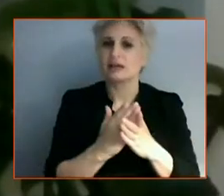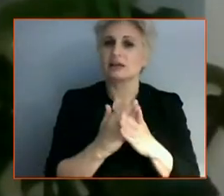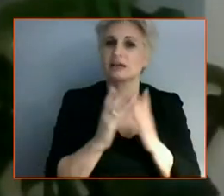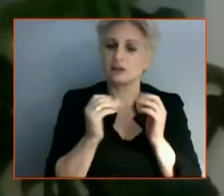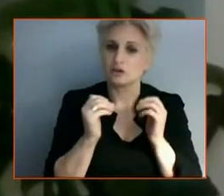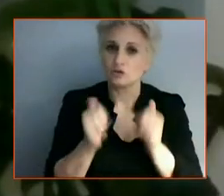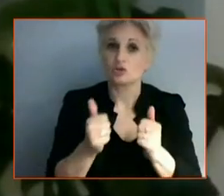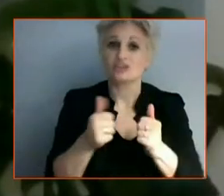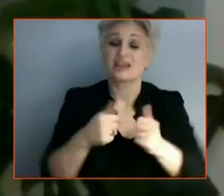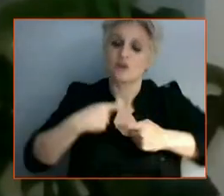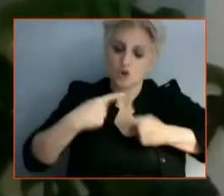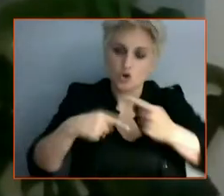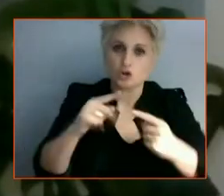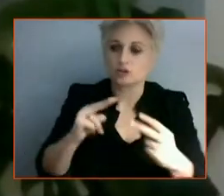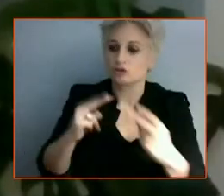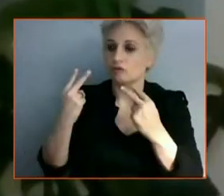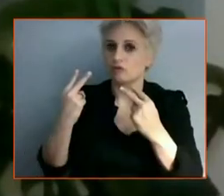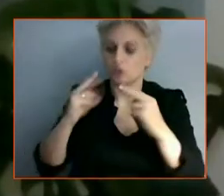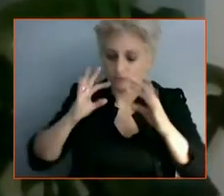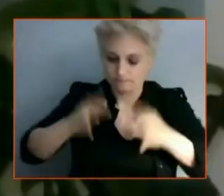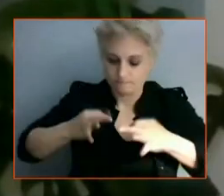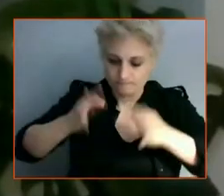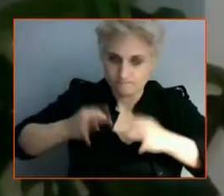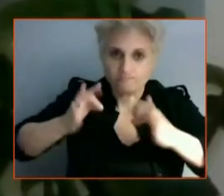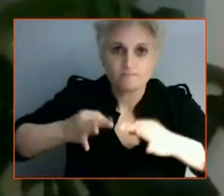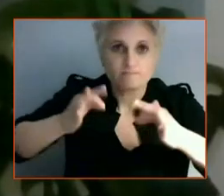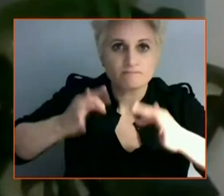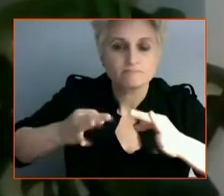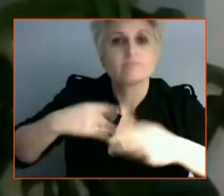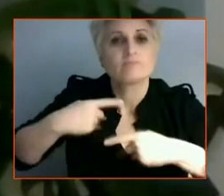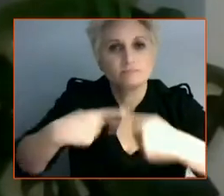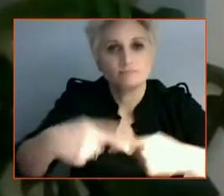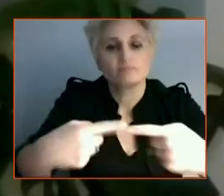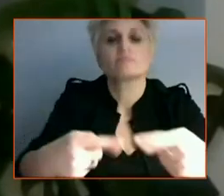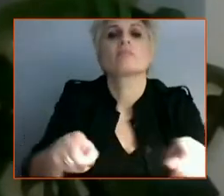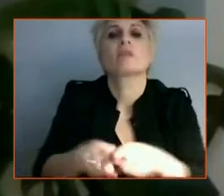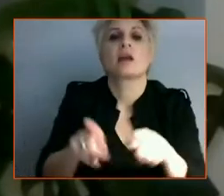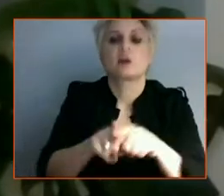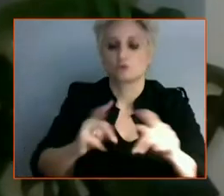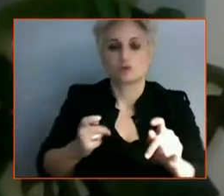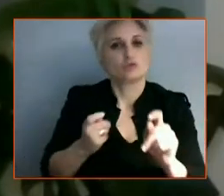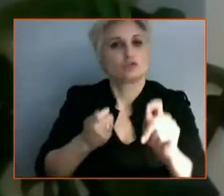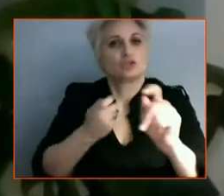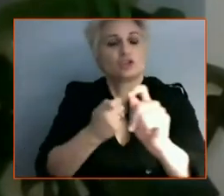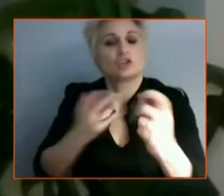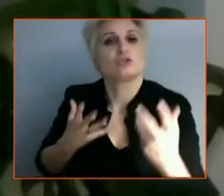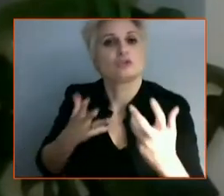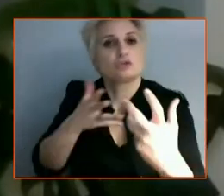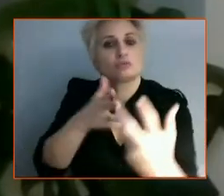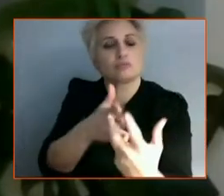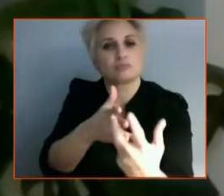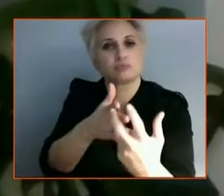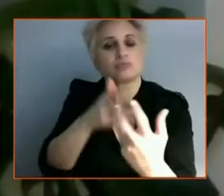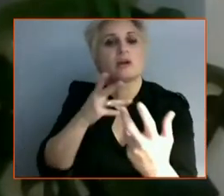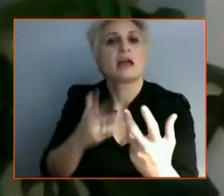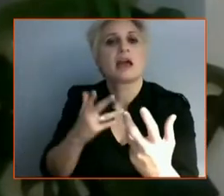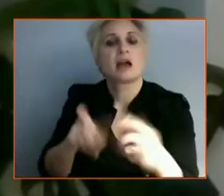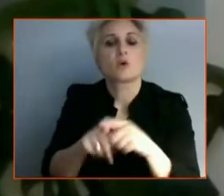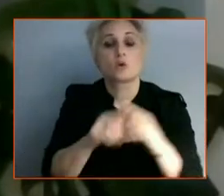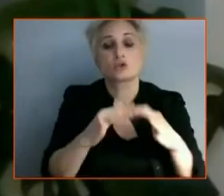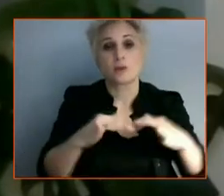and iterations and the framework that we build around that in parliaments as that cross-party group. That would be